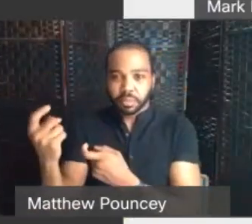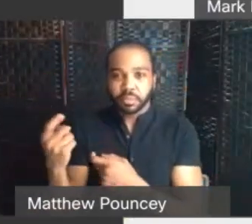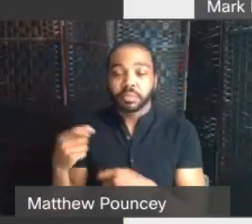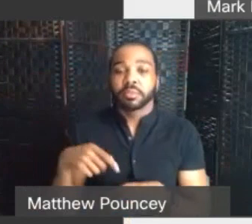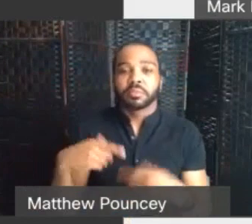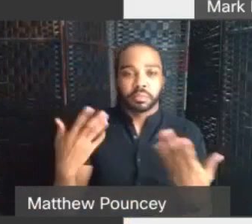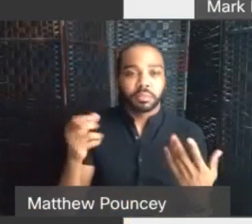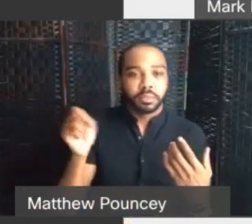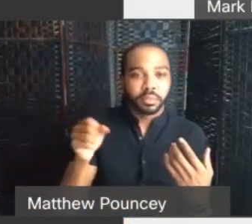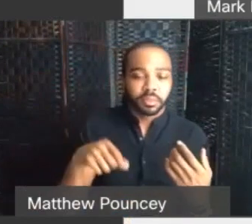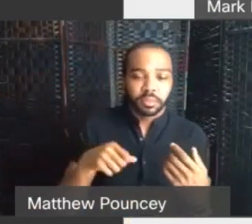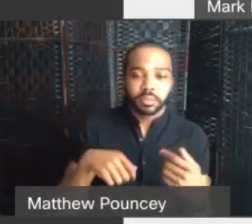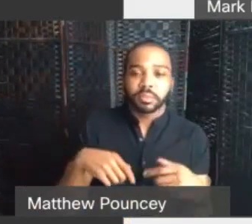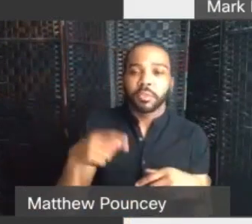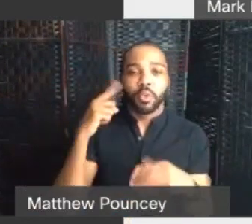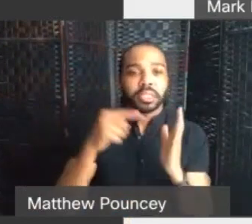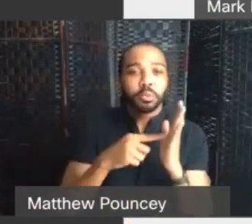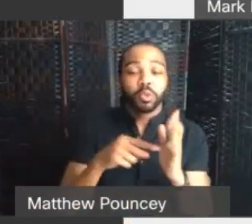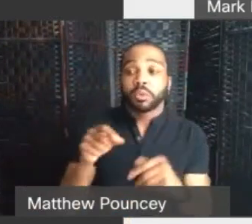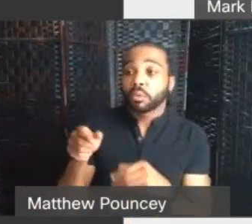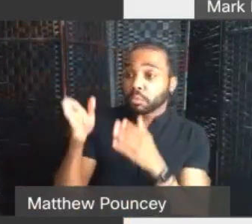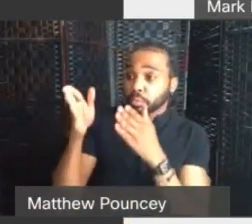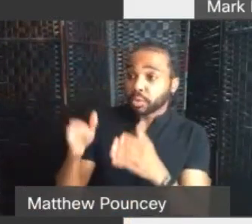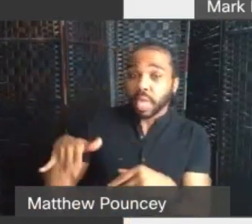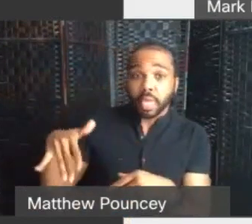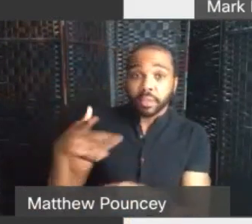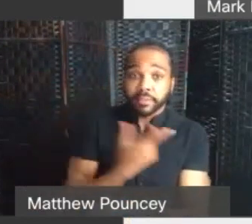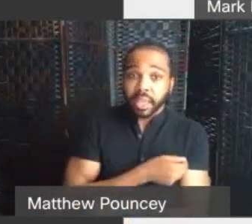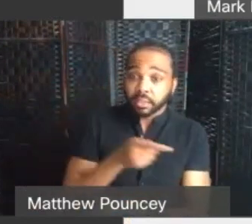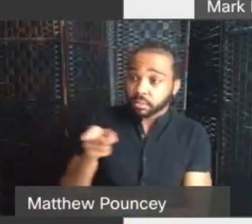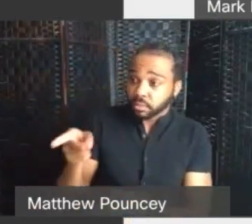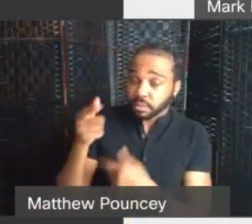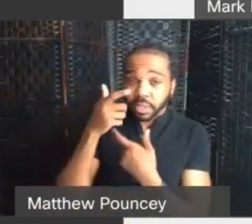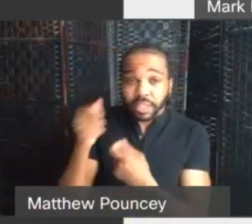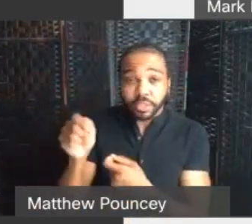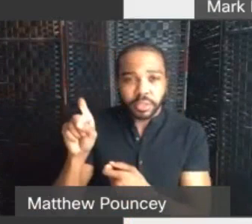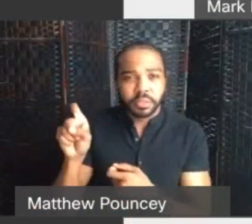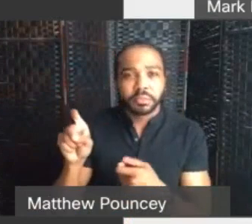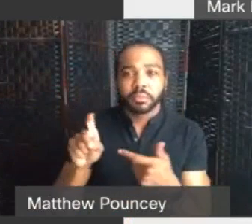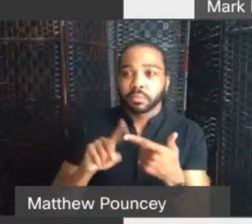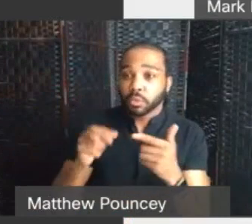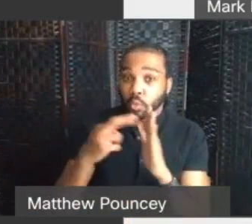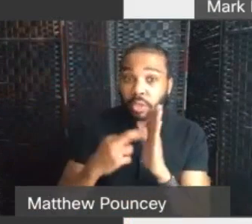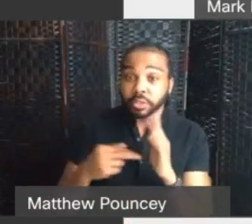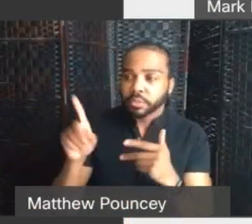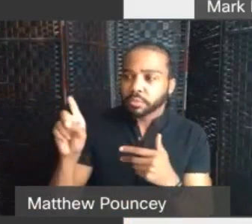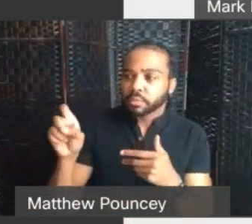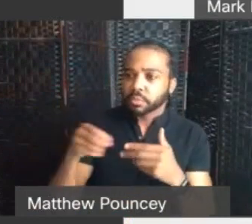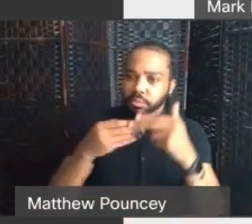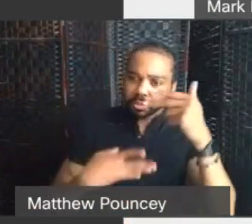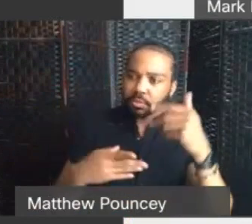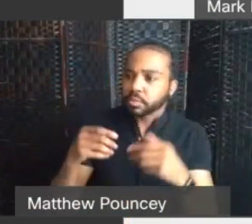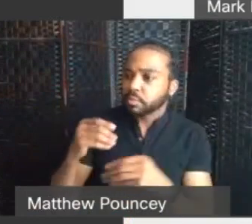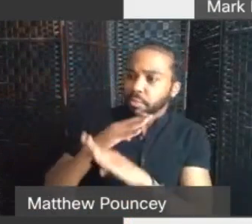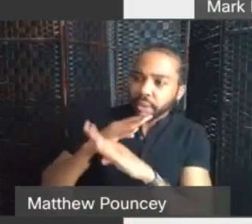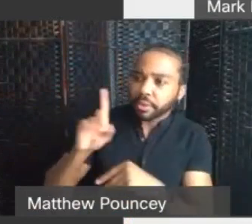it is no, the person hasn't been vaccinated, are they interested? are they registered? You know, what are the barriers?